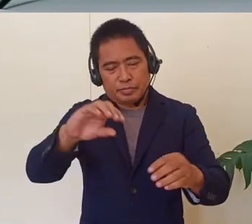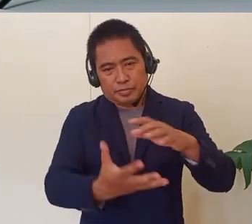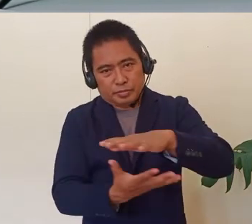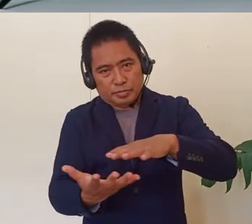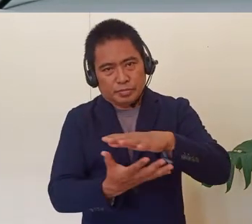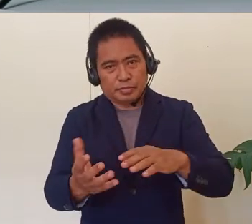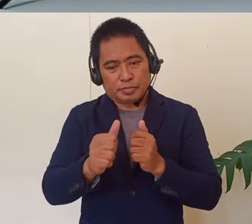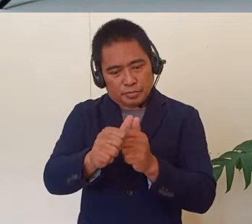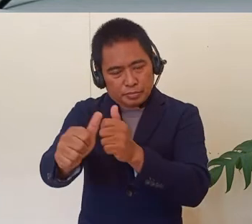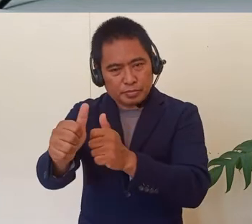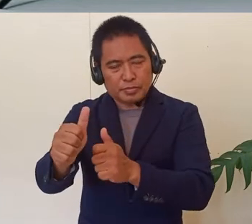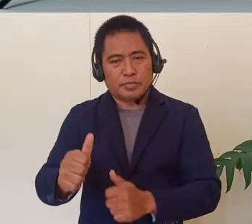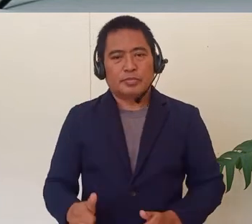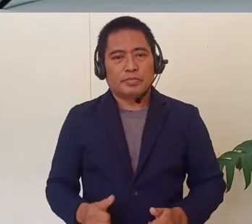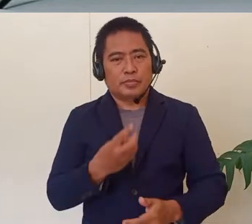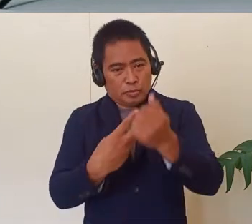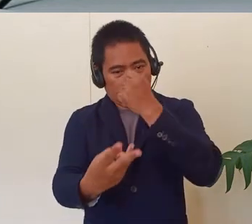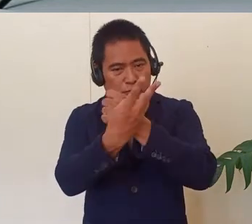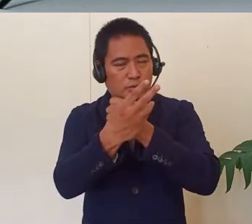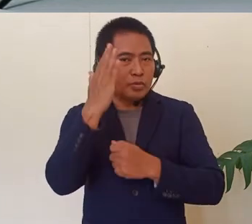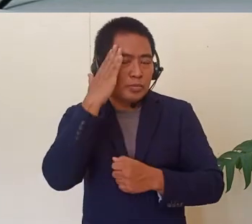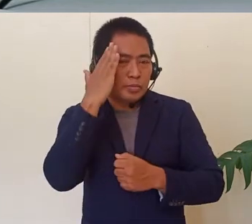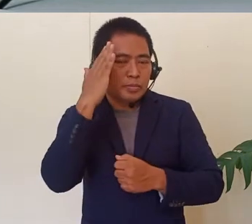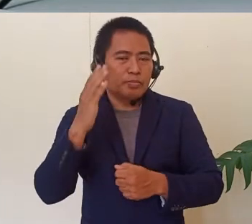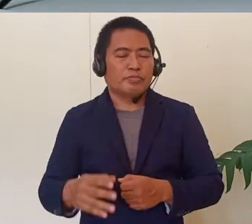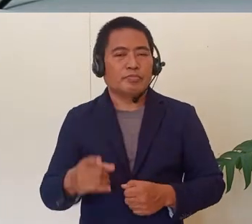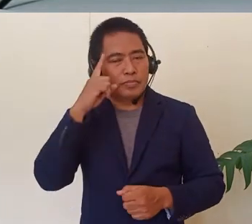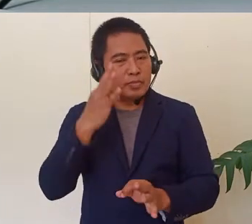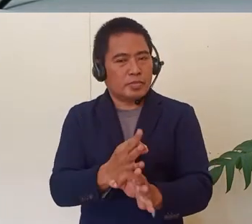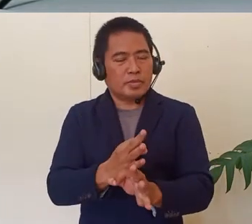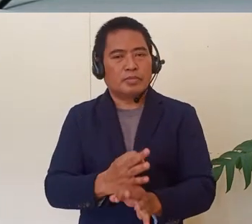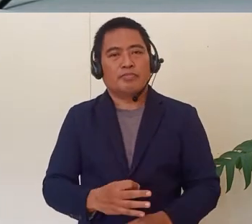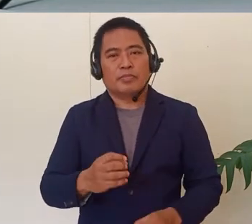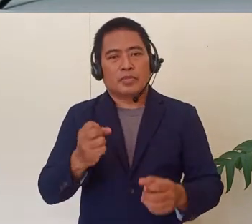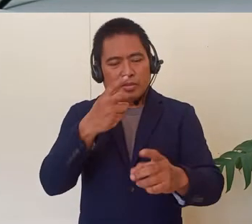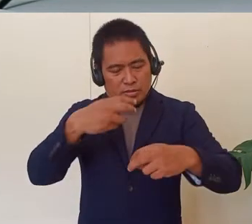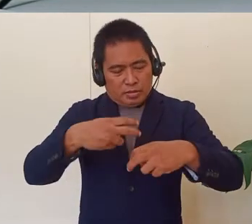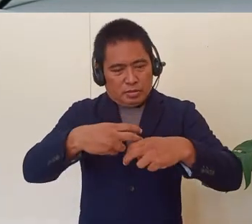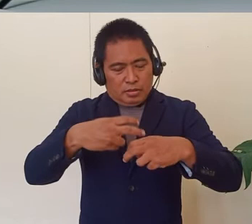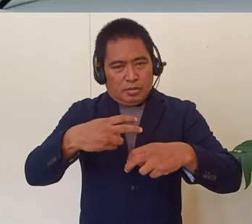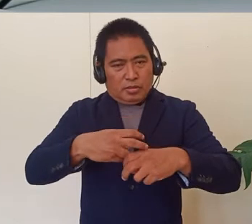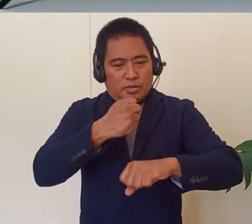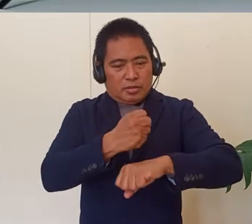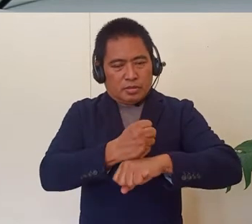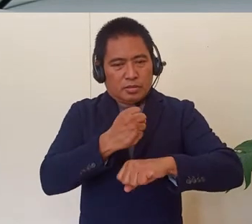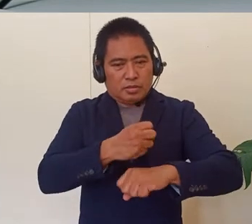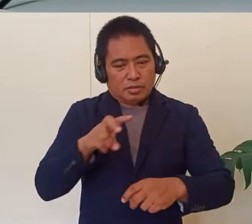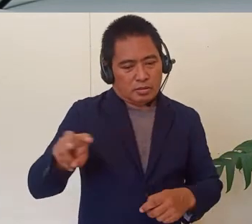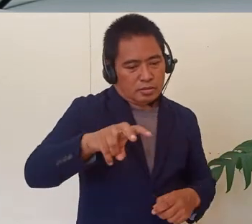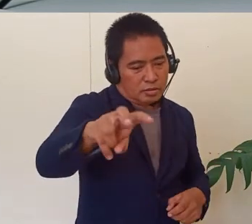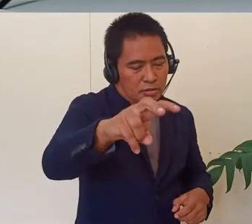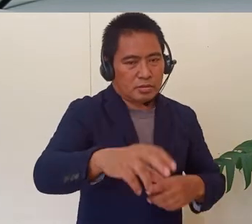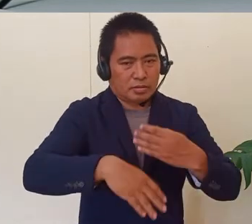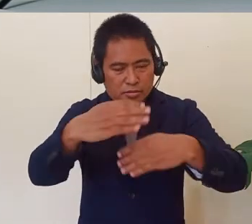solvent particles travel faster than cold ones, creating more room for